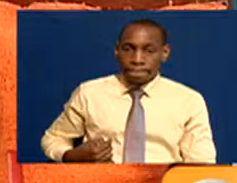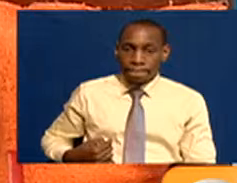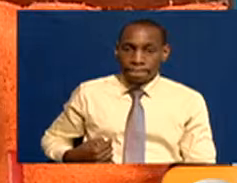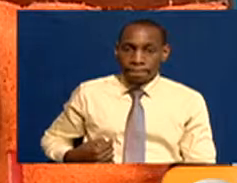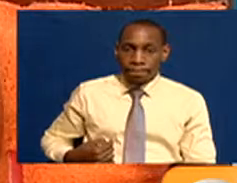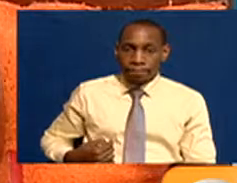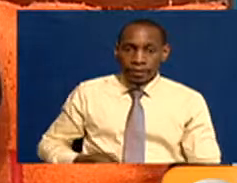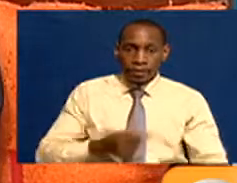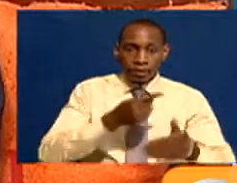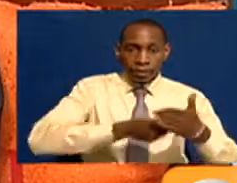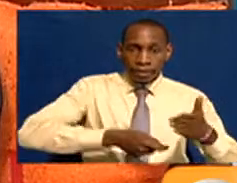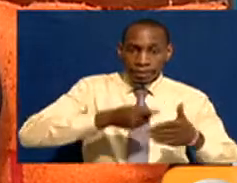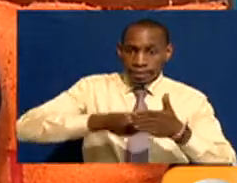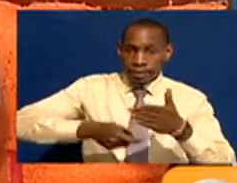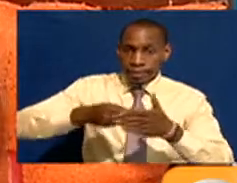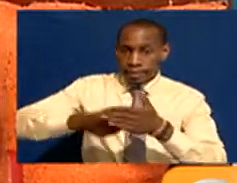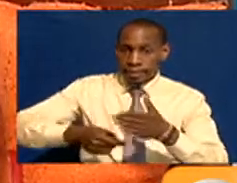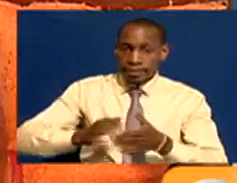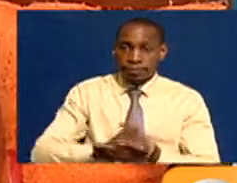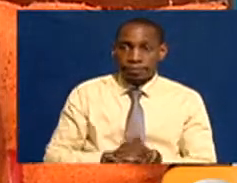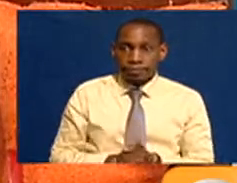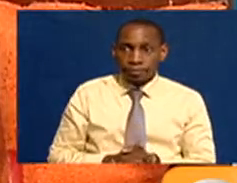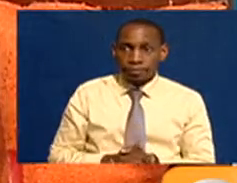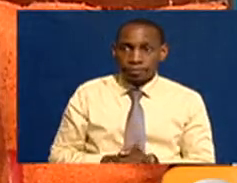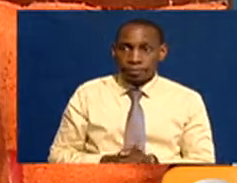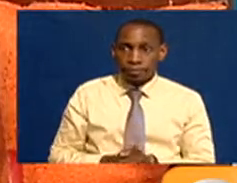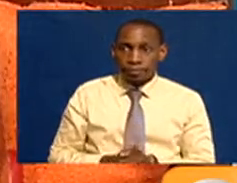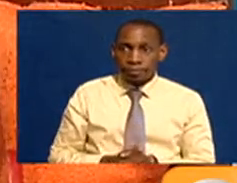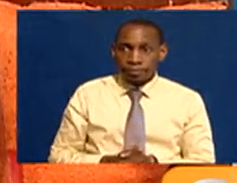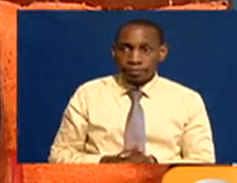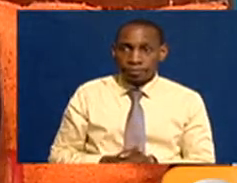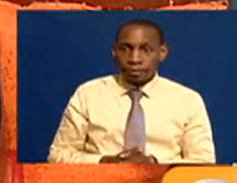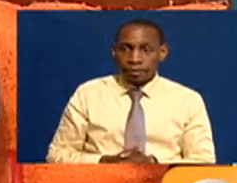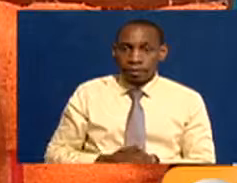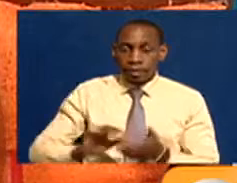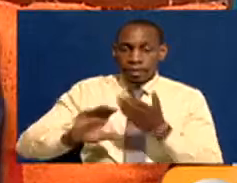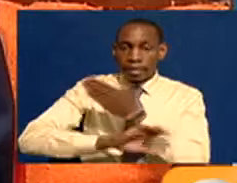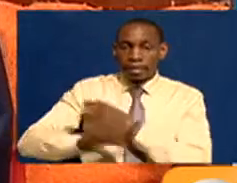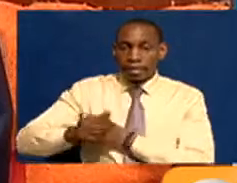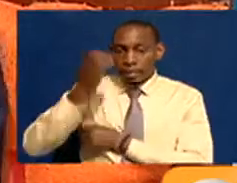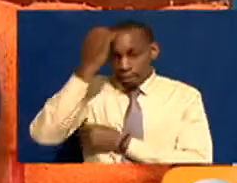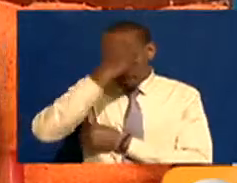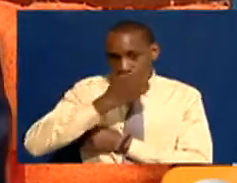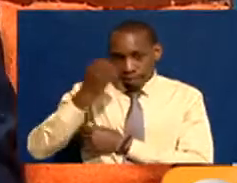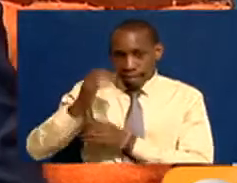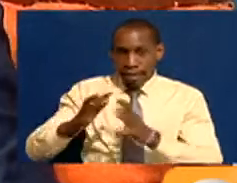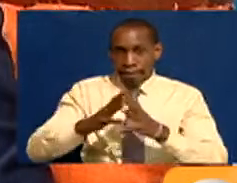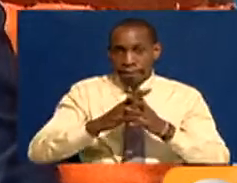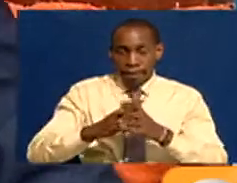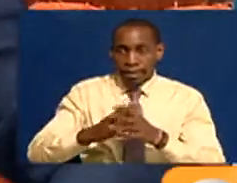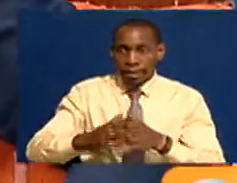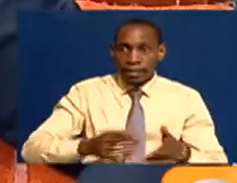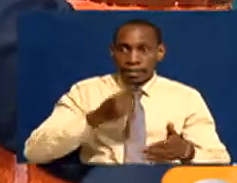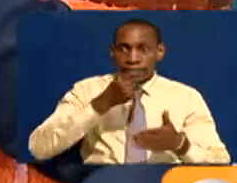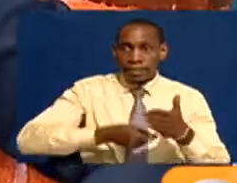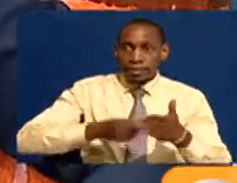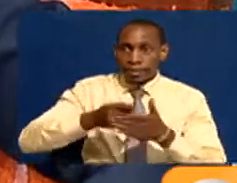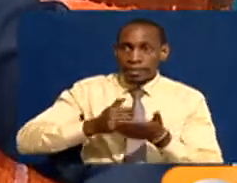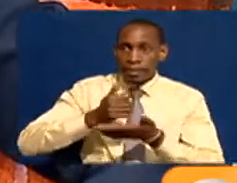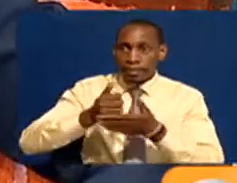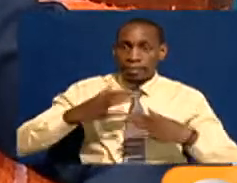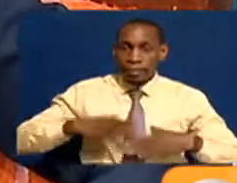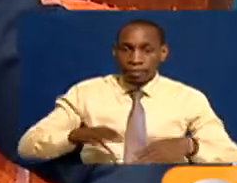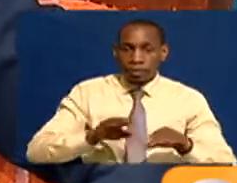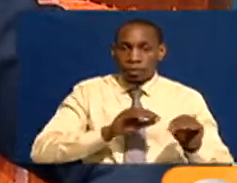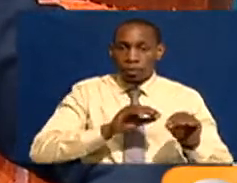are told. If you go to other countries in Europe, US, and so forth, tolling has facilitated people to